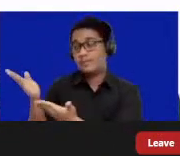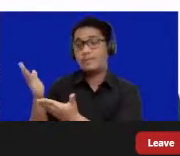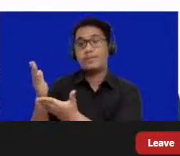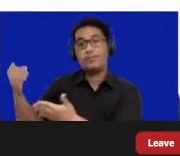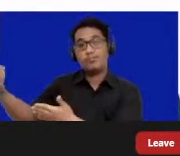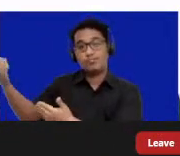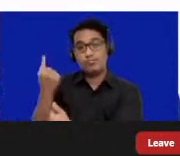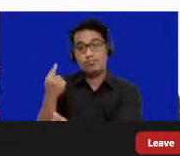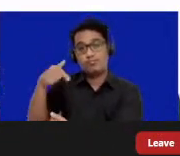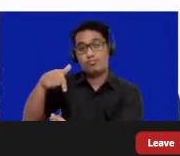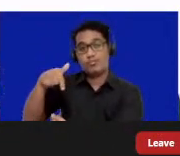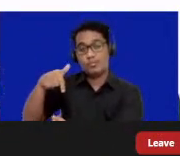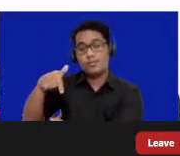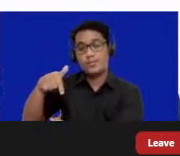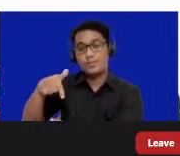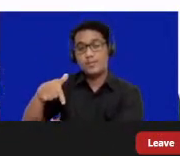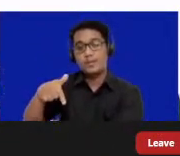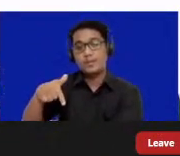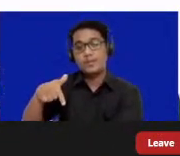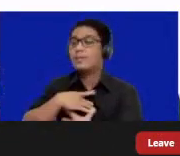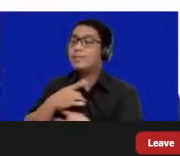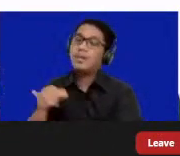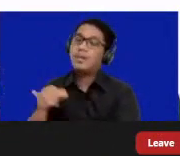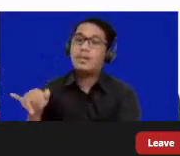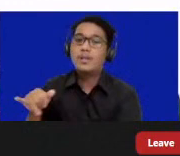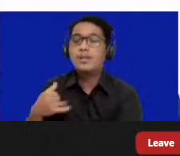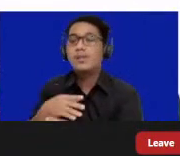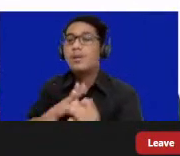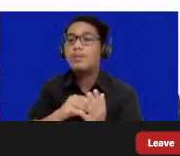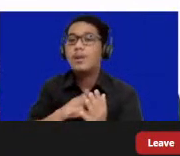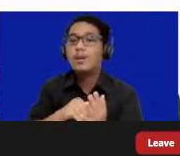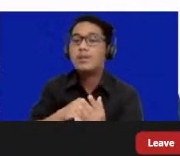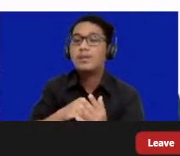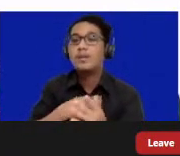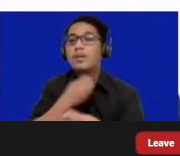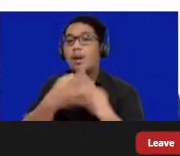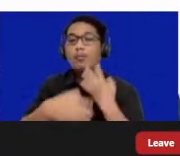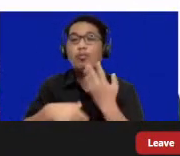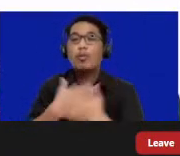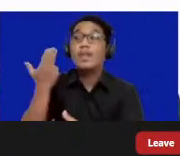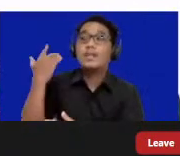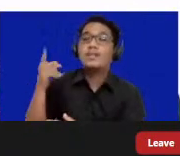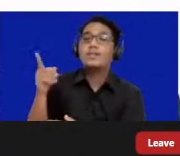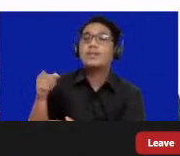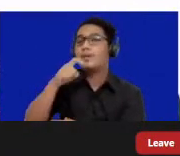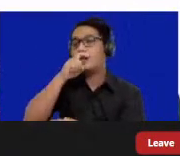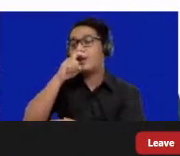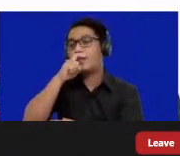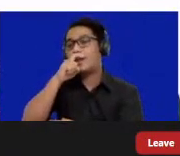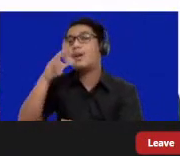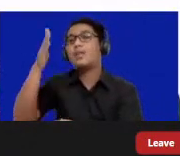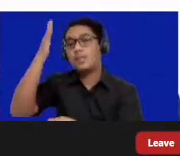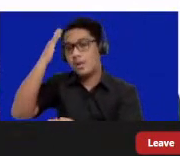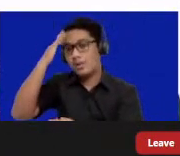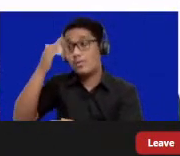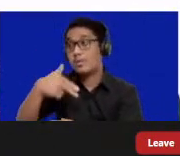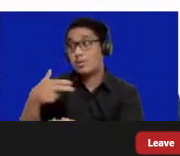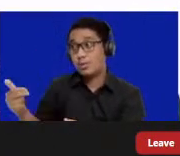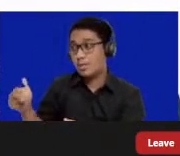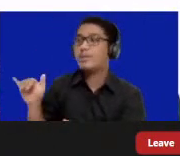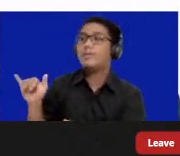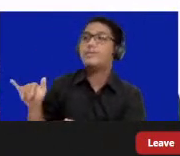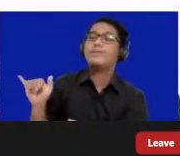it's obvious that you know Indonesia very well in the old days, and also now you have been working in Bangladesh for over